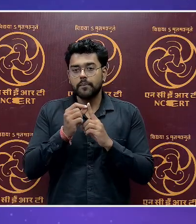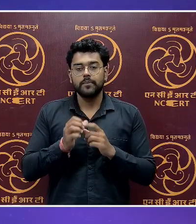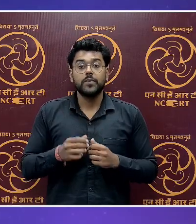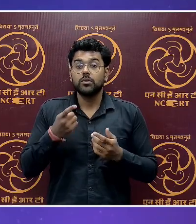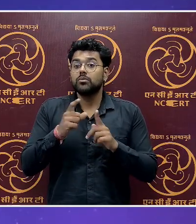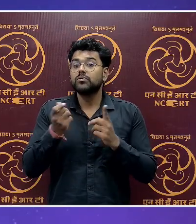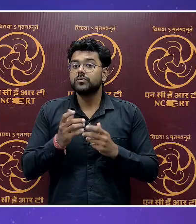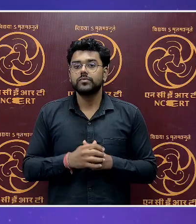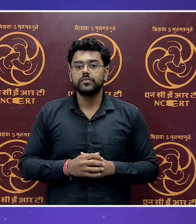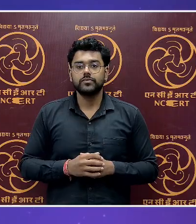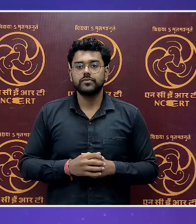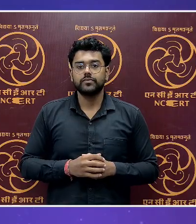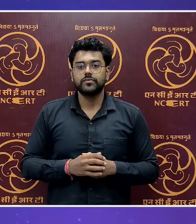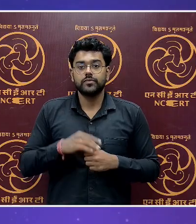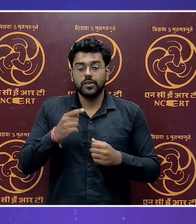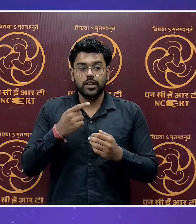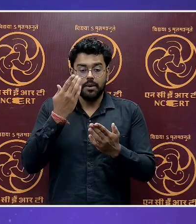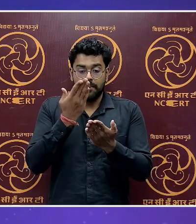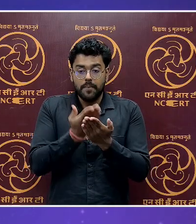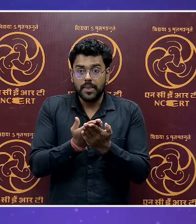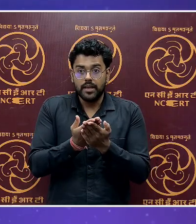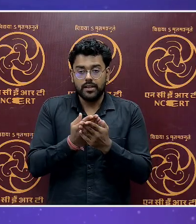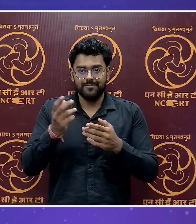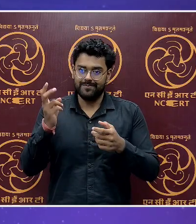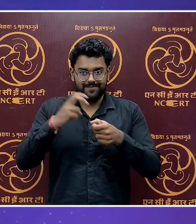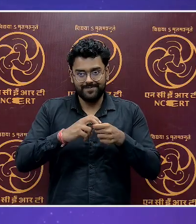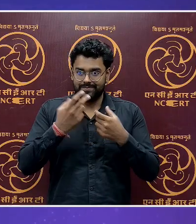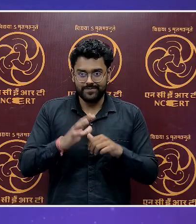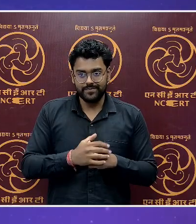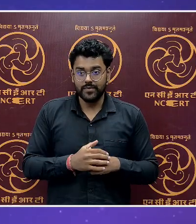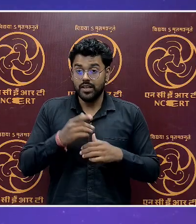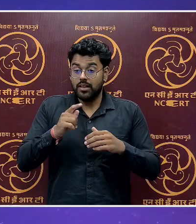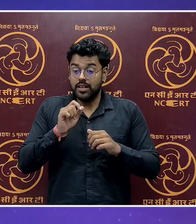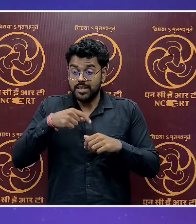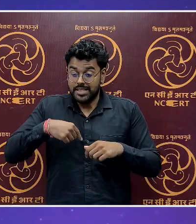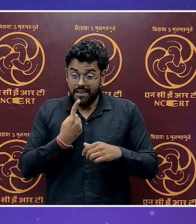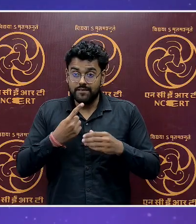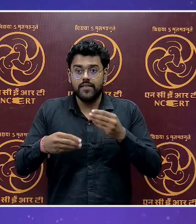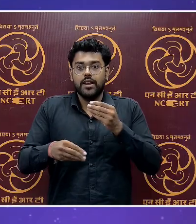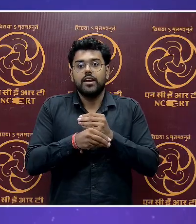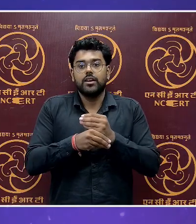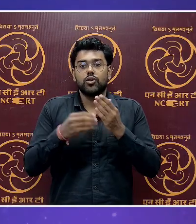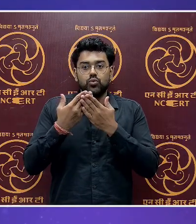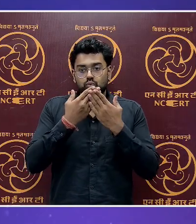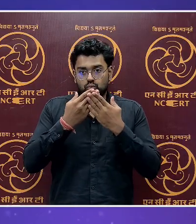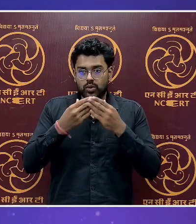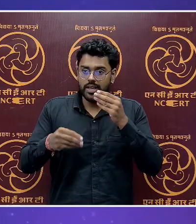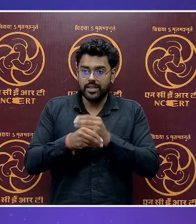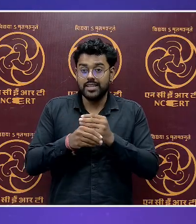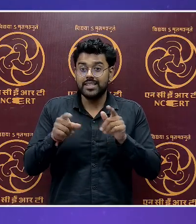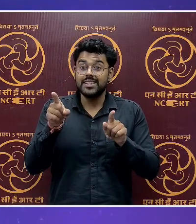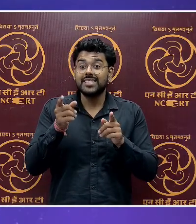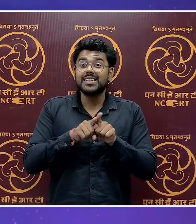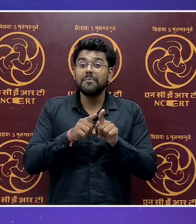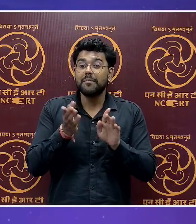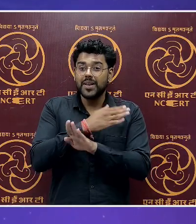do, they have to log in with the application first, then they can add themselves as a add school. Functionally, as my technical team has